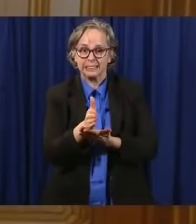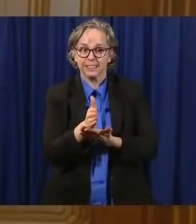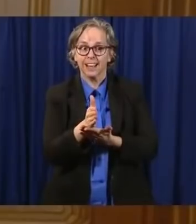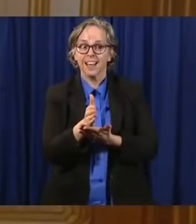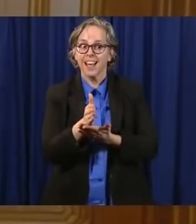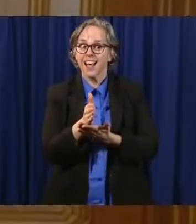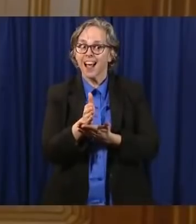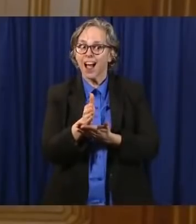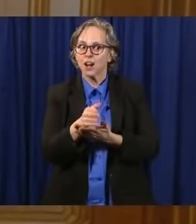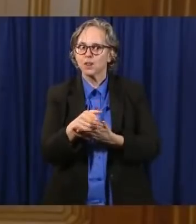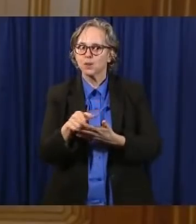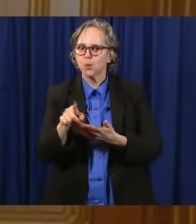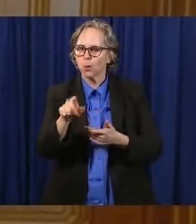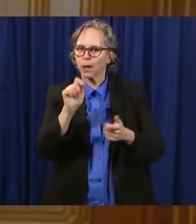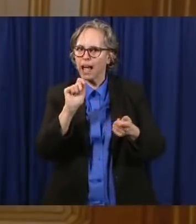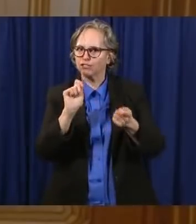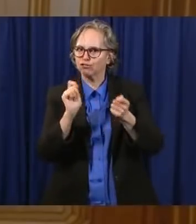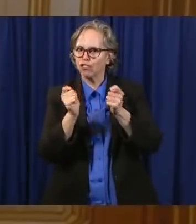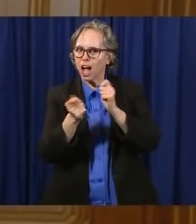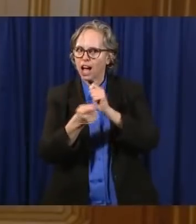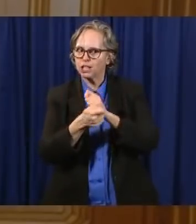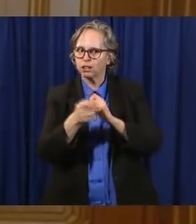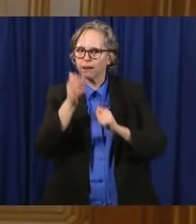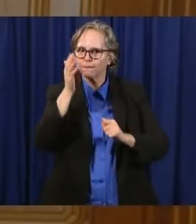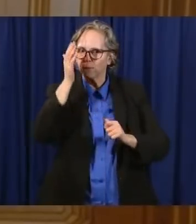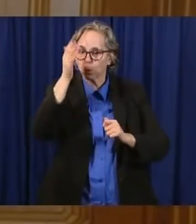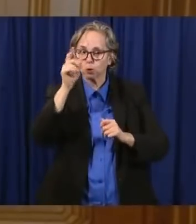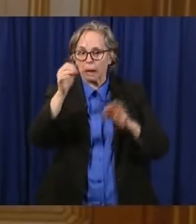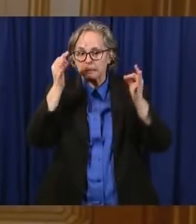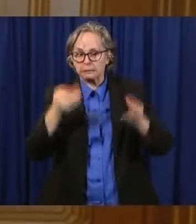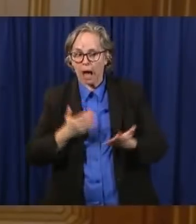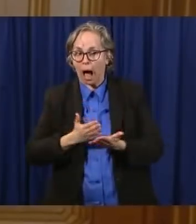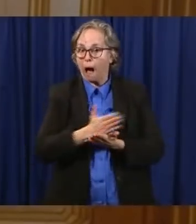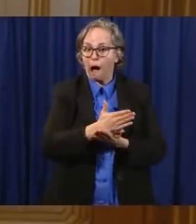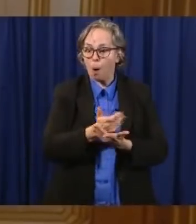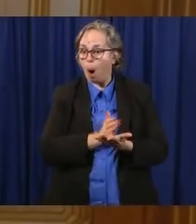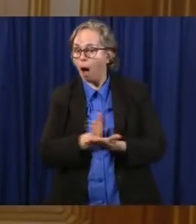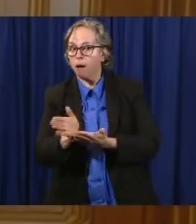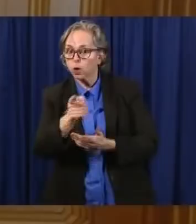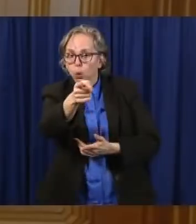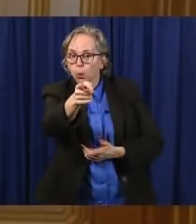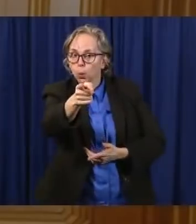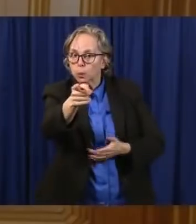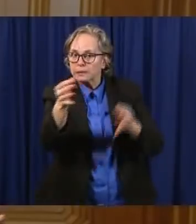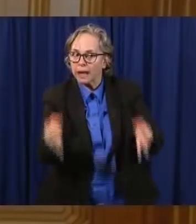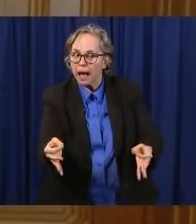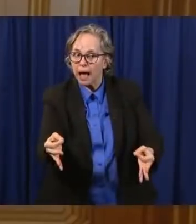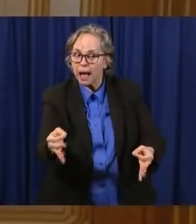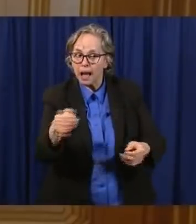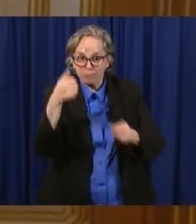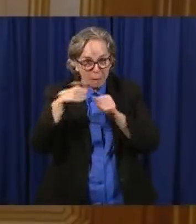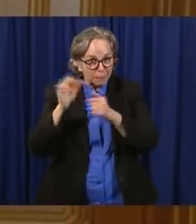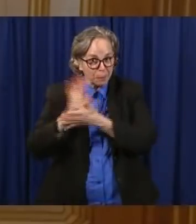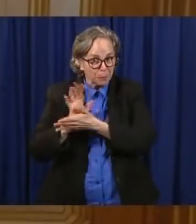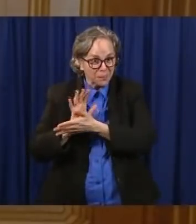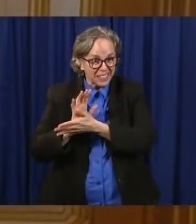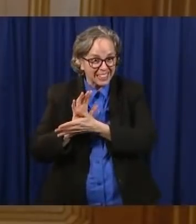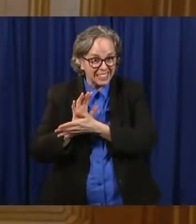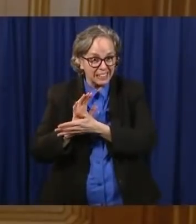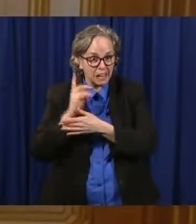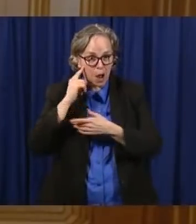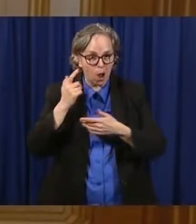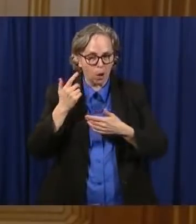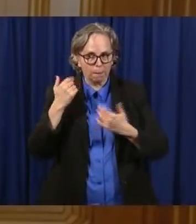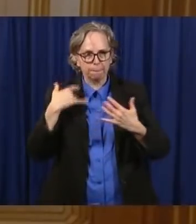down a different track. And as I recall, the movies, one of the tracks was usually a good track, and the other one was a